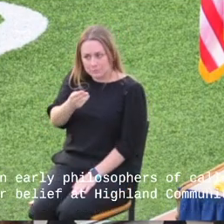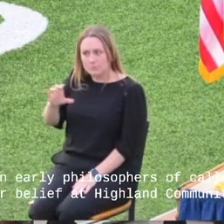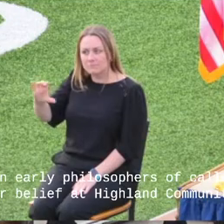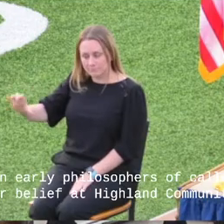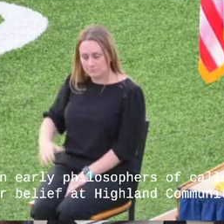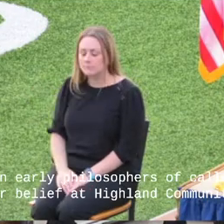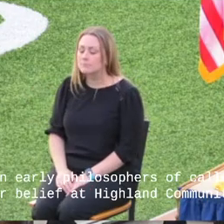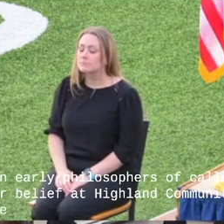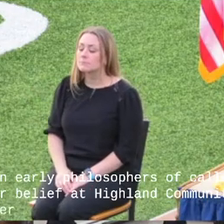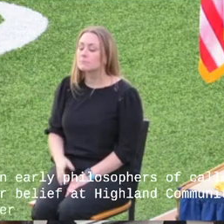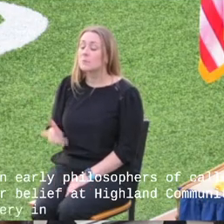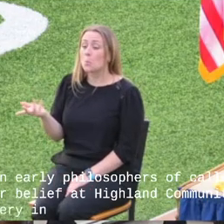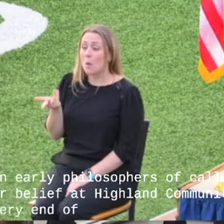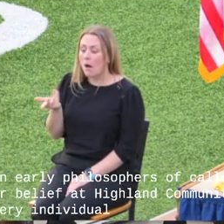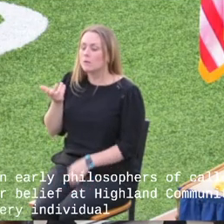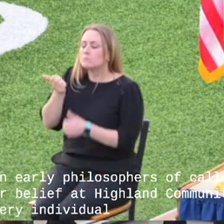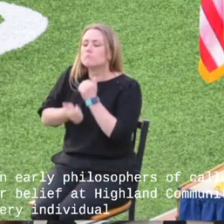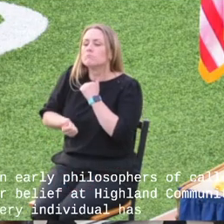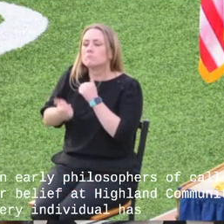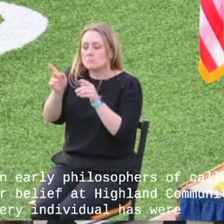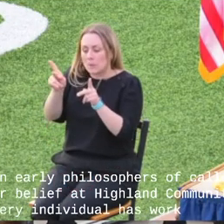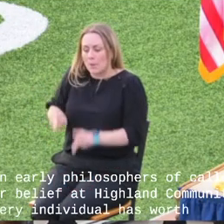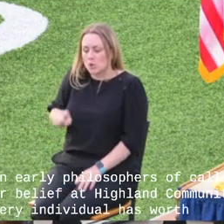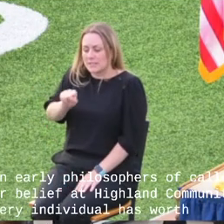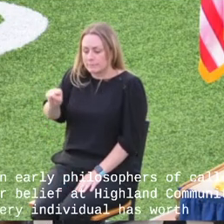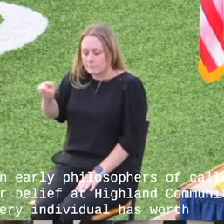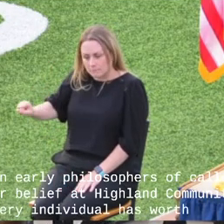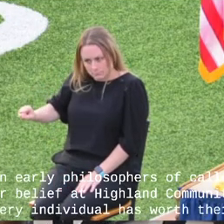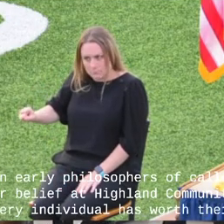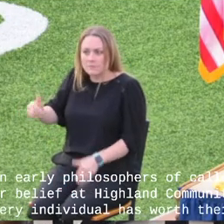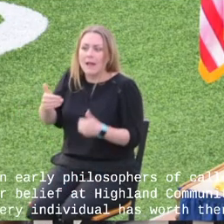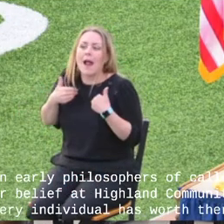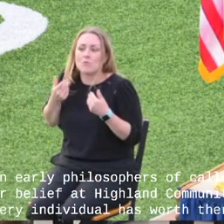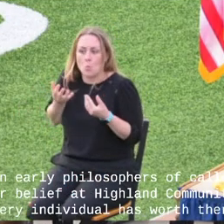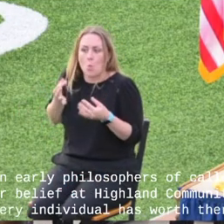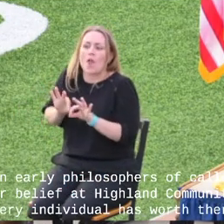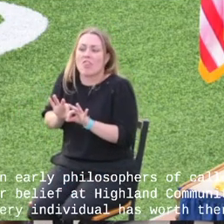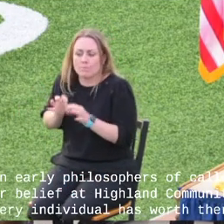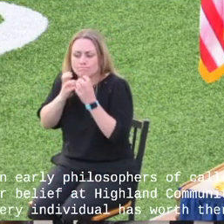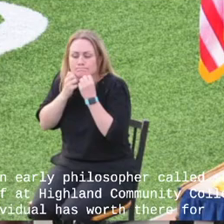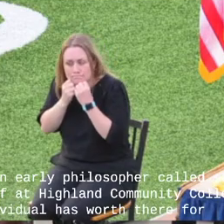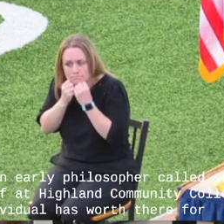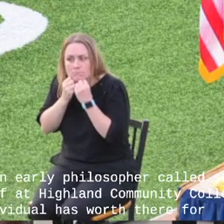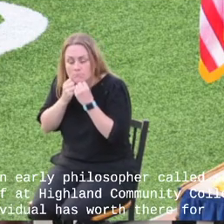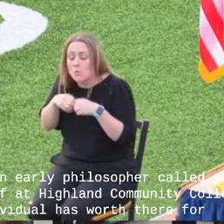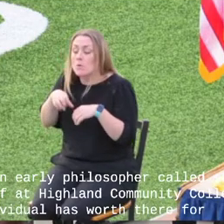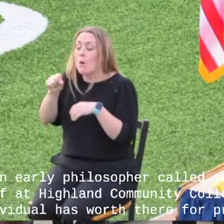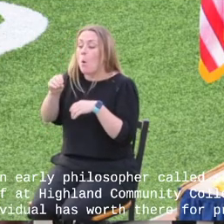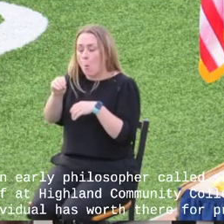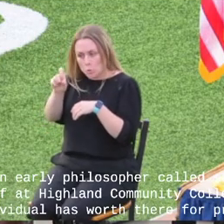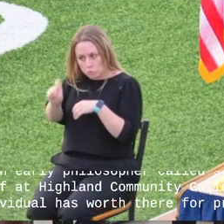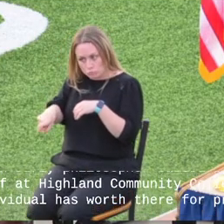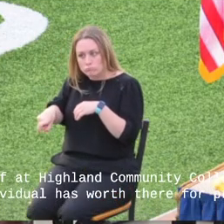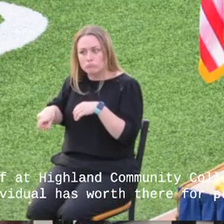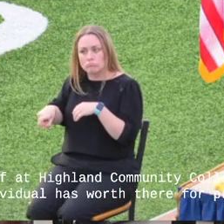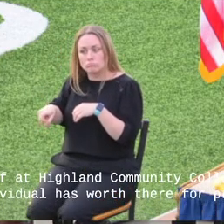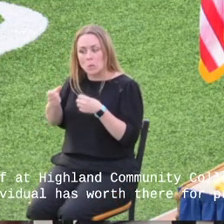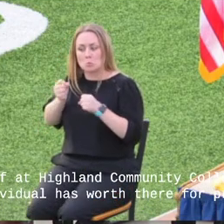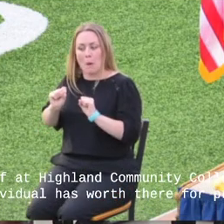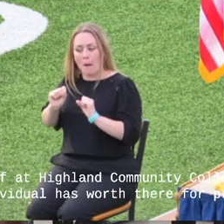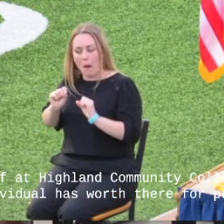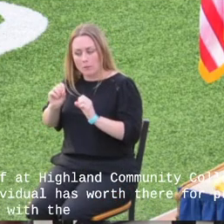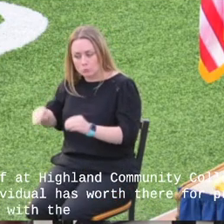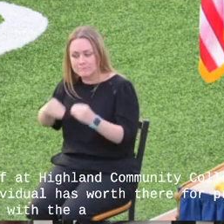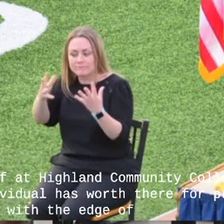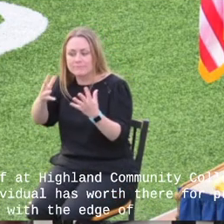College that every individual has worth. Therefore, we shall attempt to provide each individual